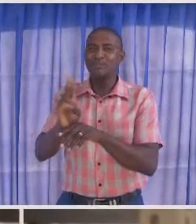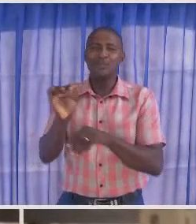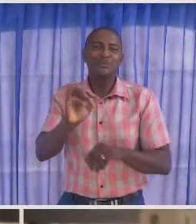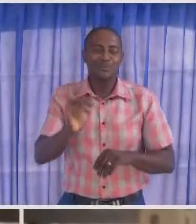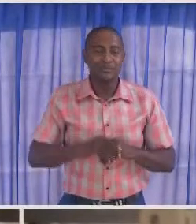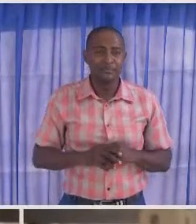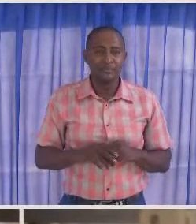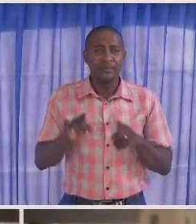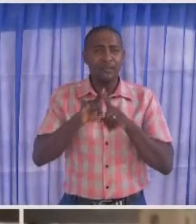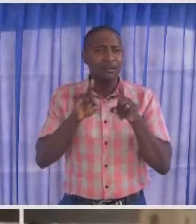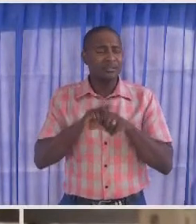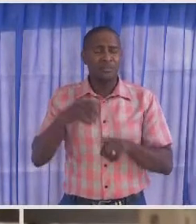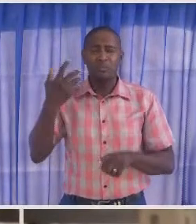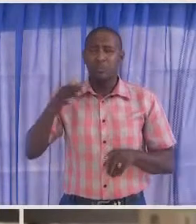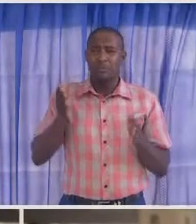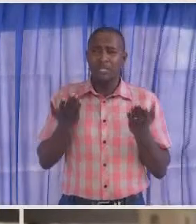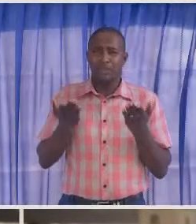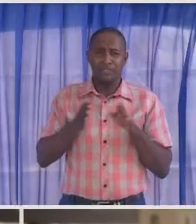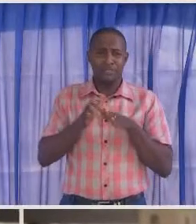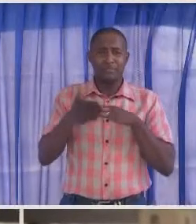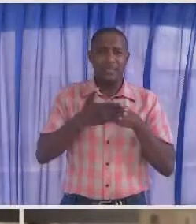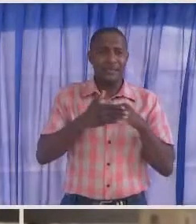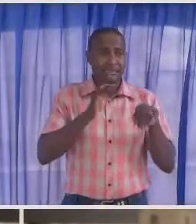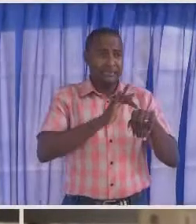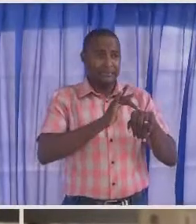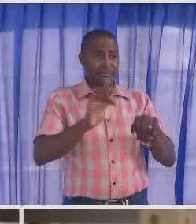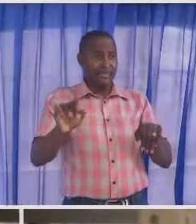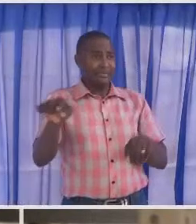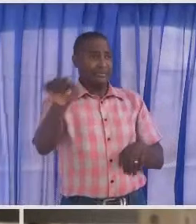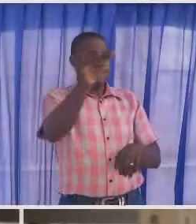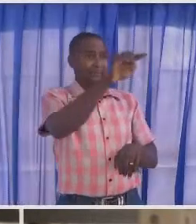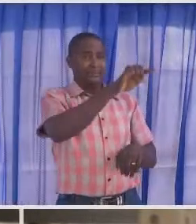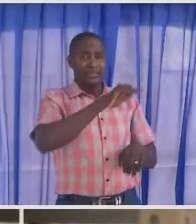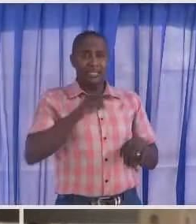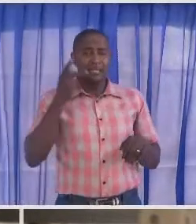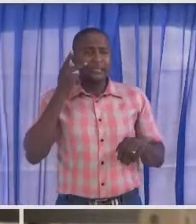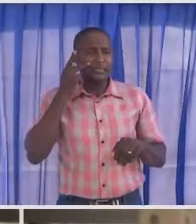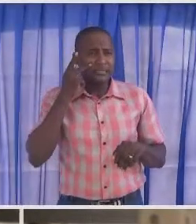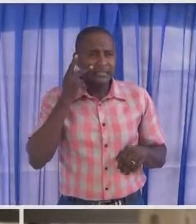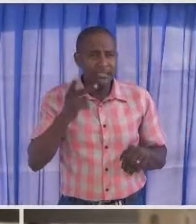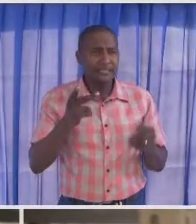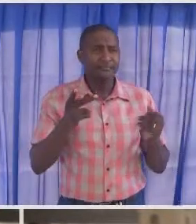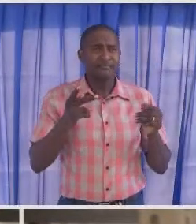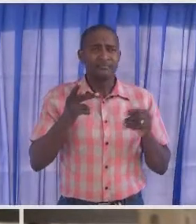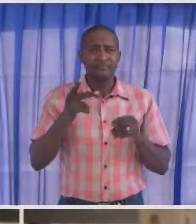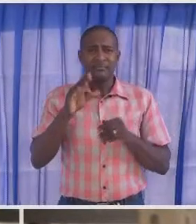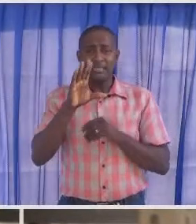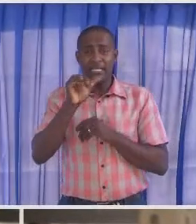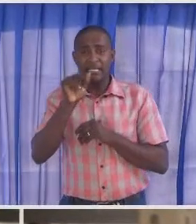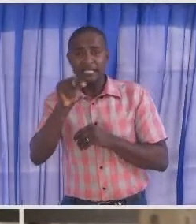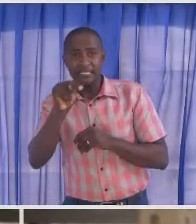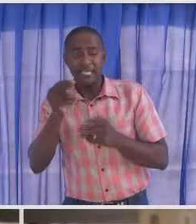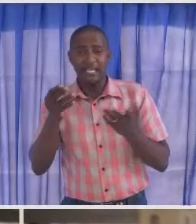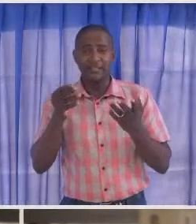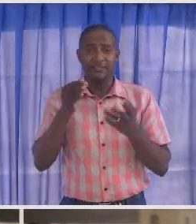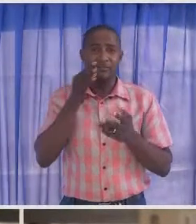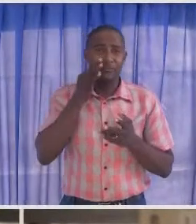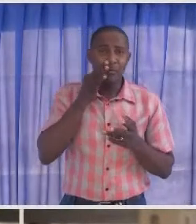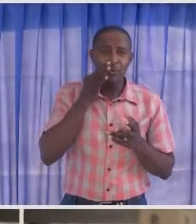been tremendous growth in the Jamaican space. You have seen quite a bit of concentrates, quite a bit of canned foods, quite a bit of